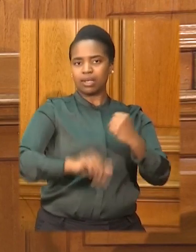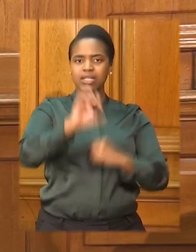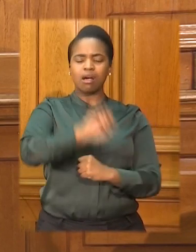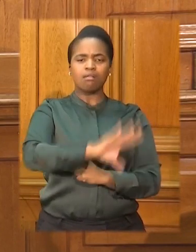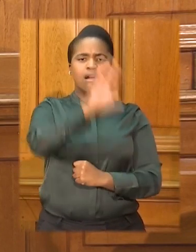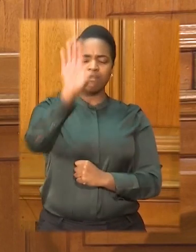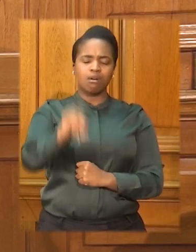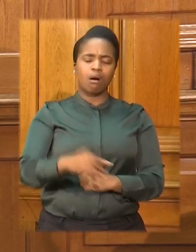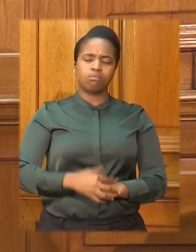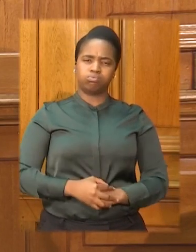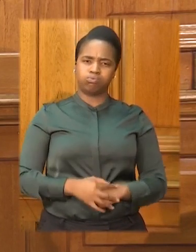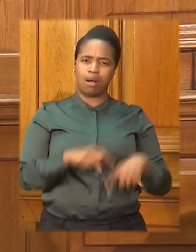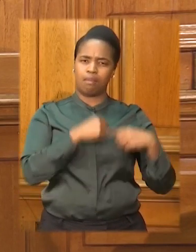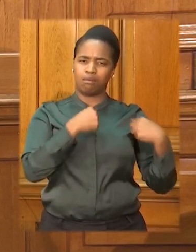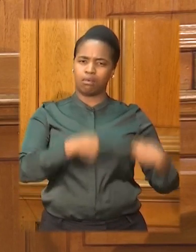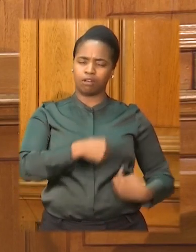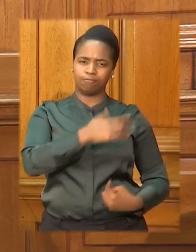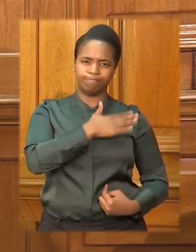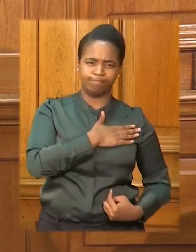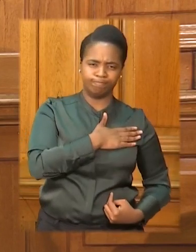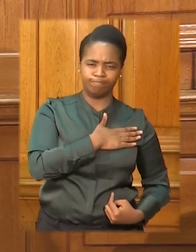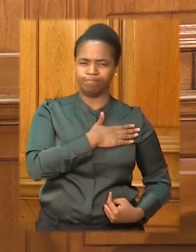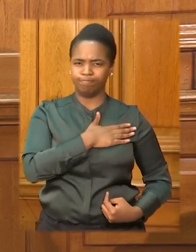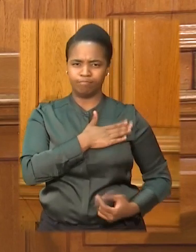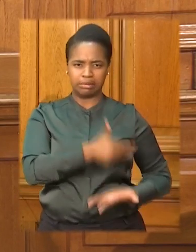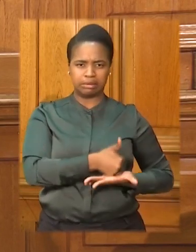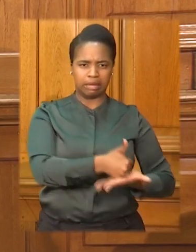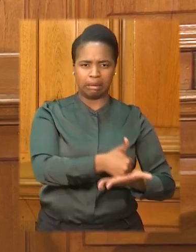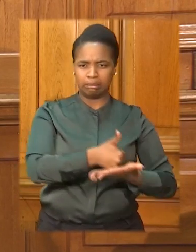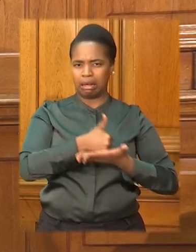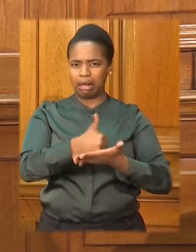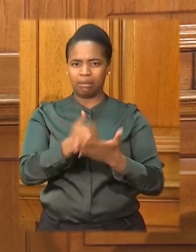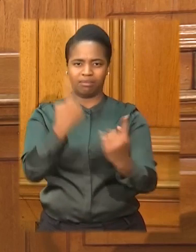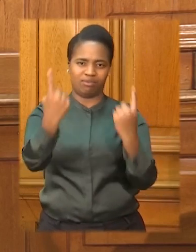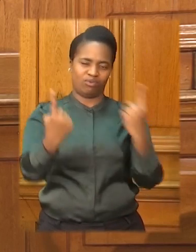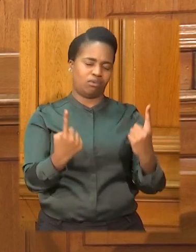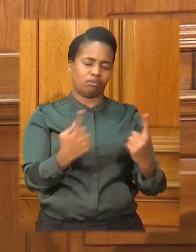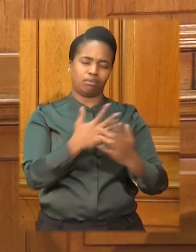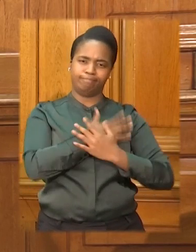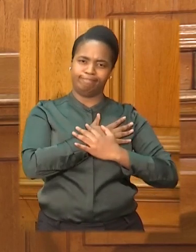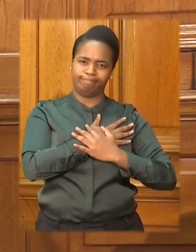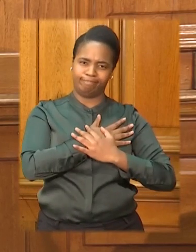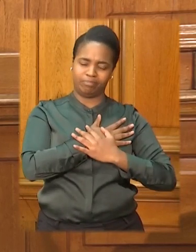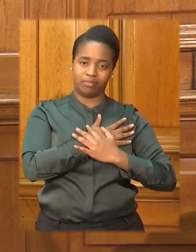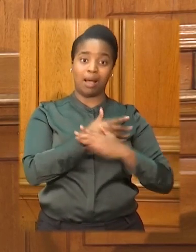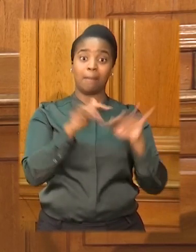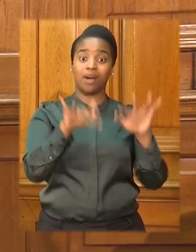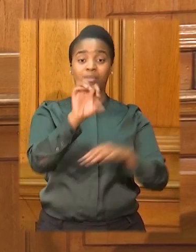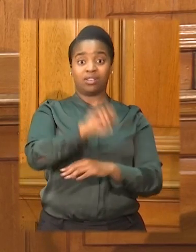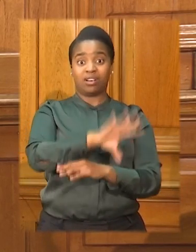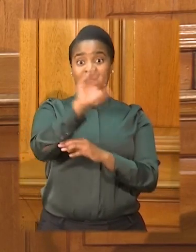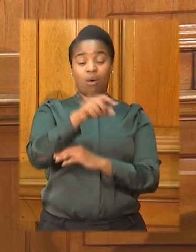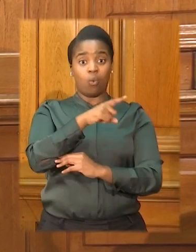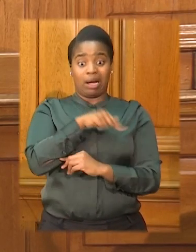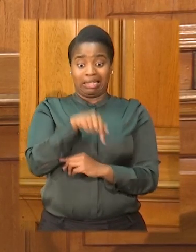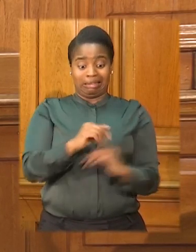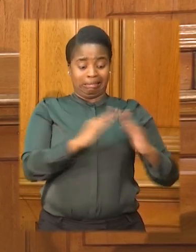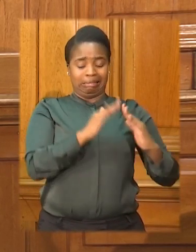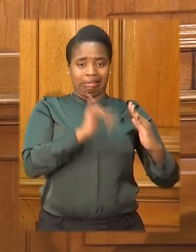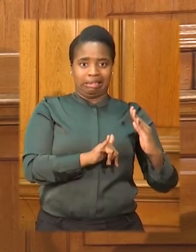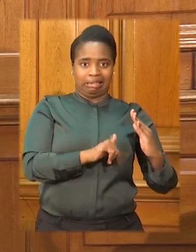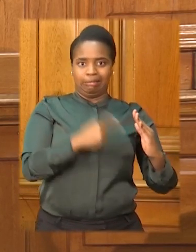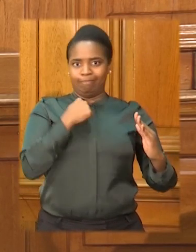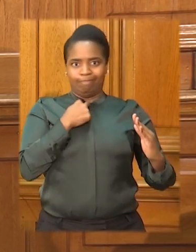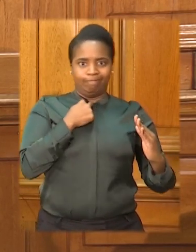opened their hearts to each other. Even at this moment, when such great sacrifice is demanded